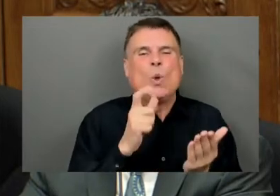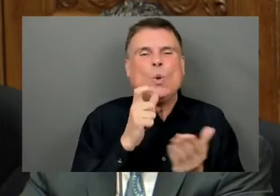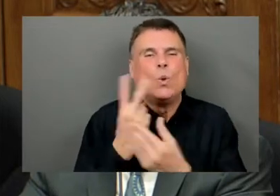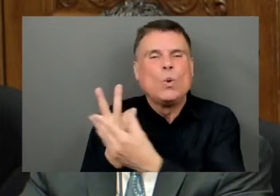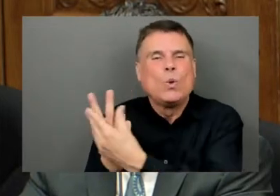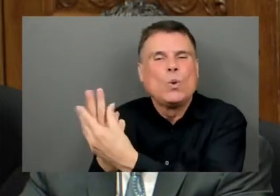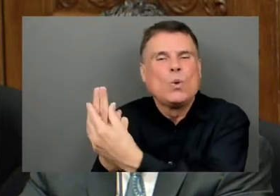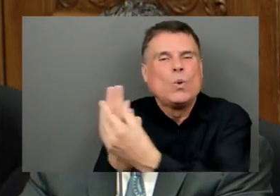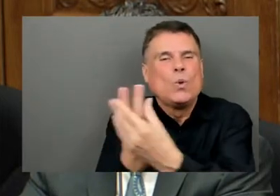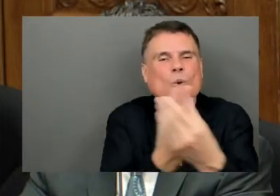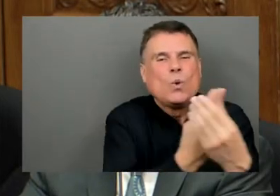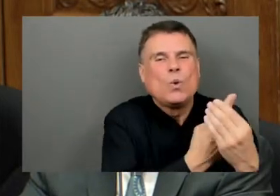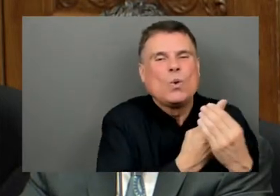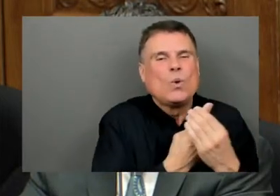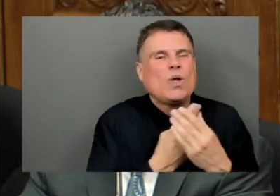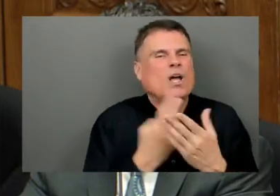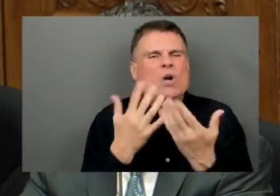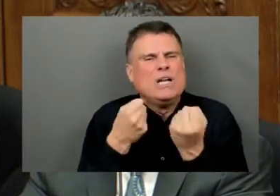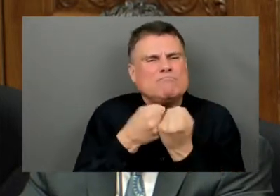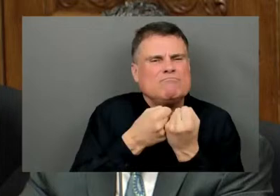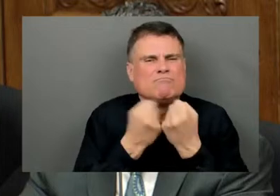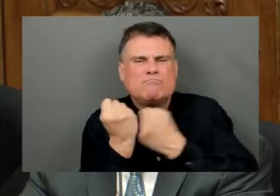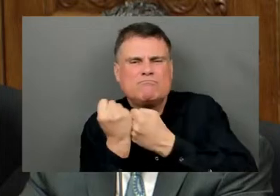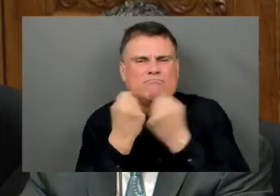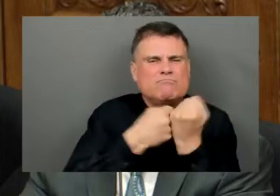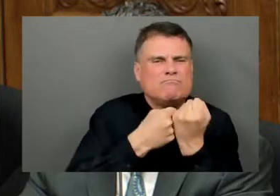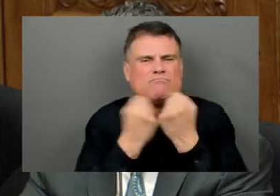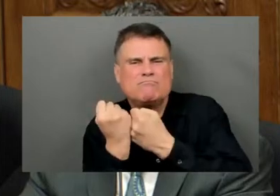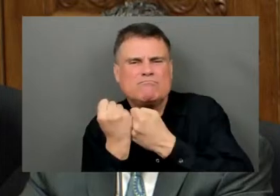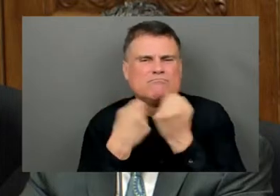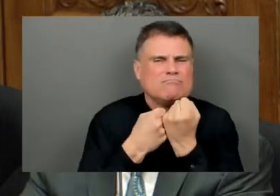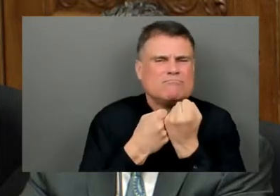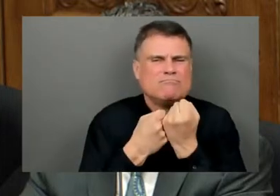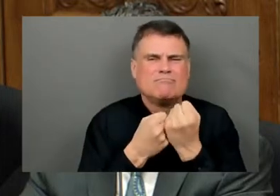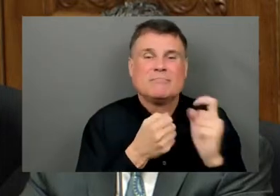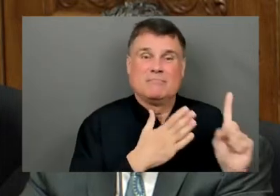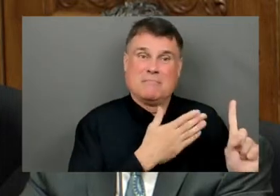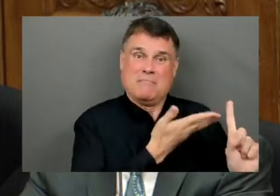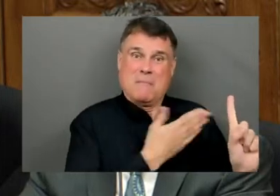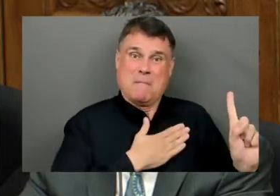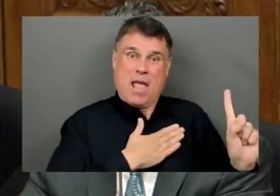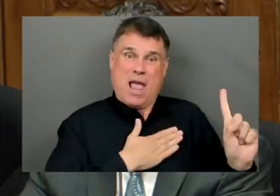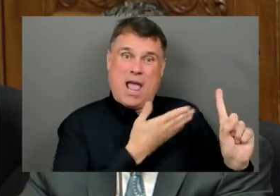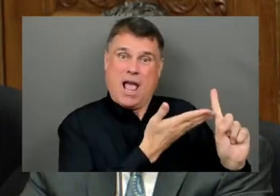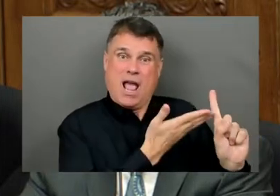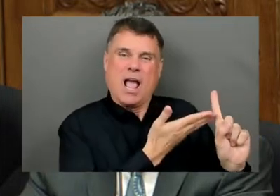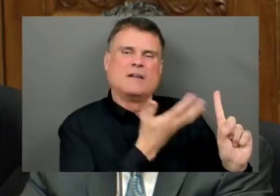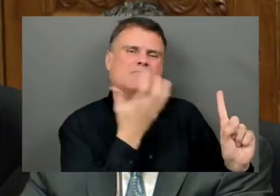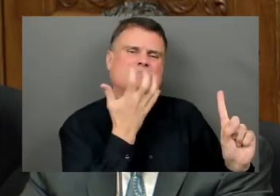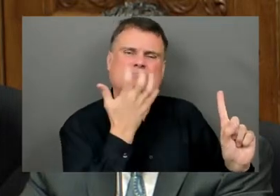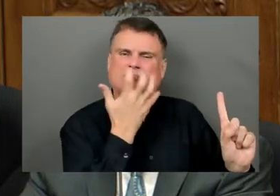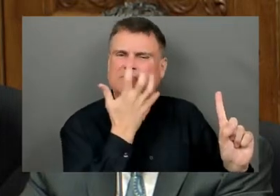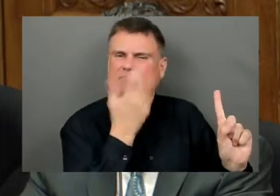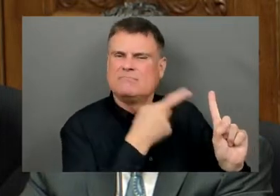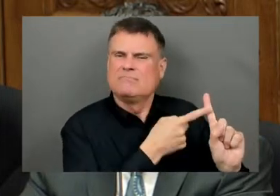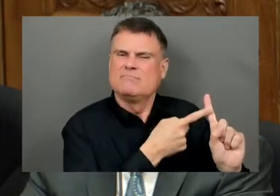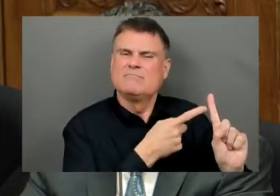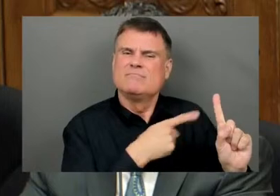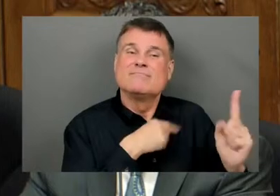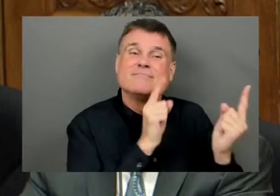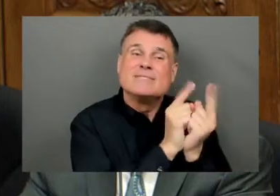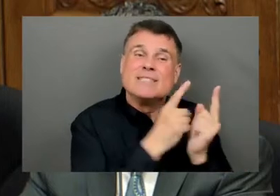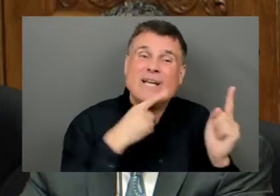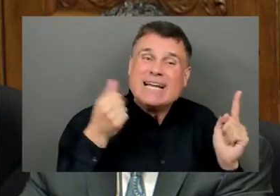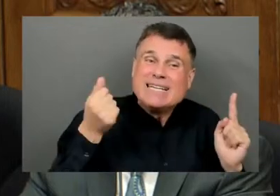since I met him at the age of 18, he has been my strength, he has been the foundation. There have been some shaky times, but